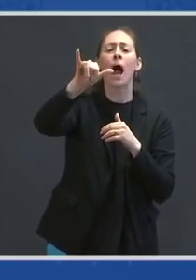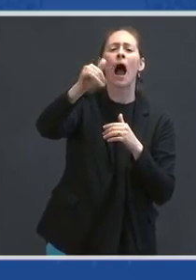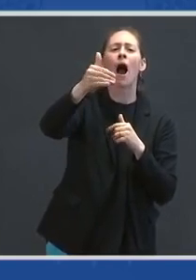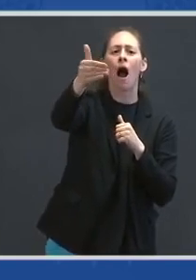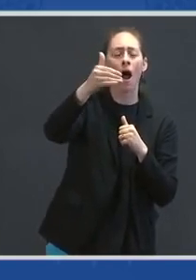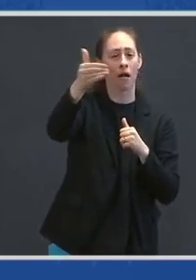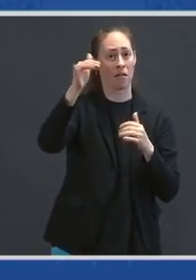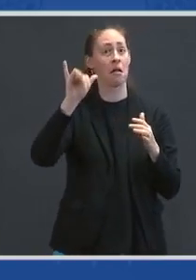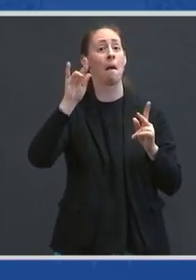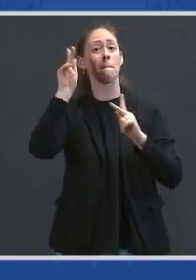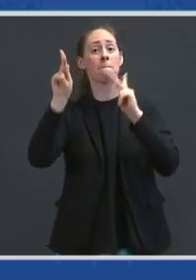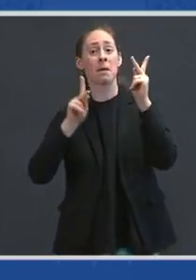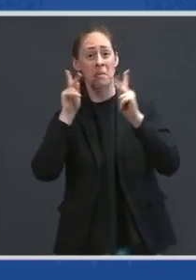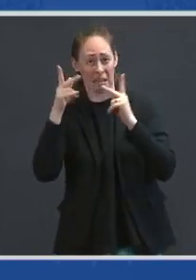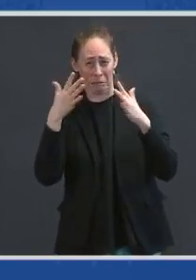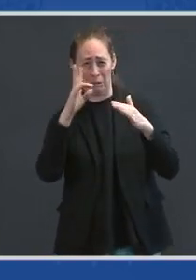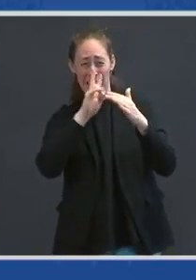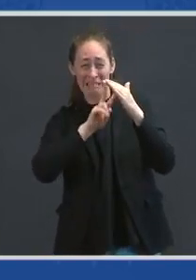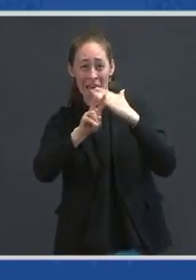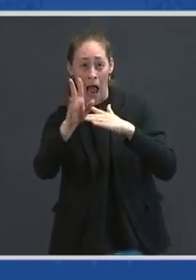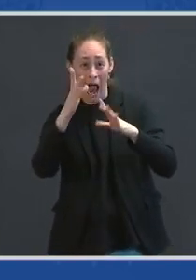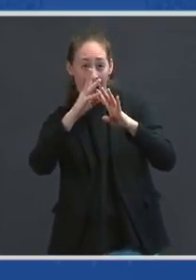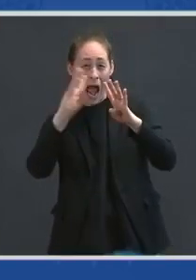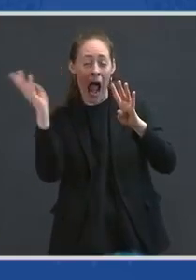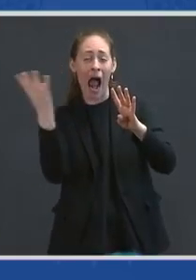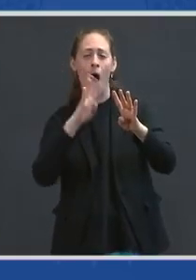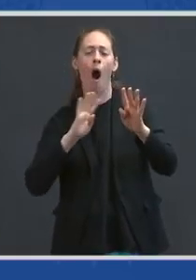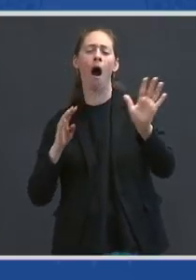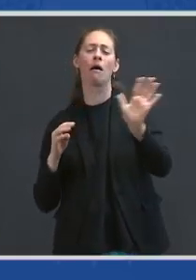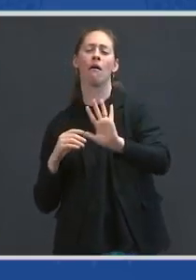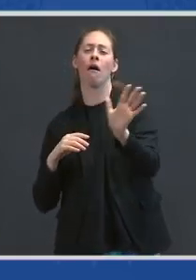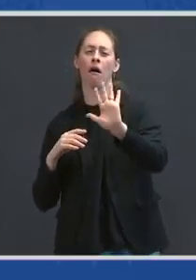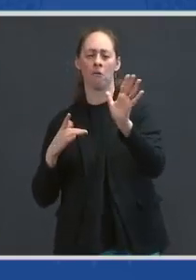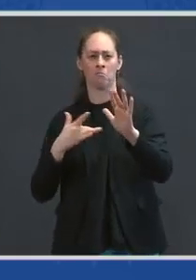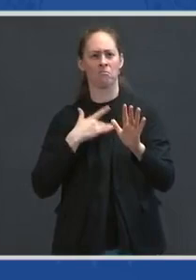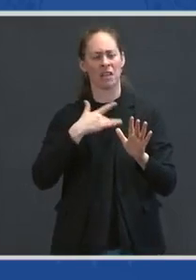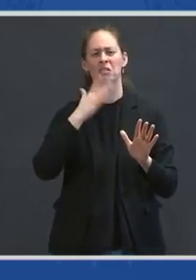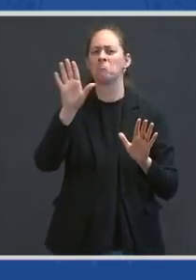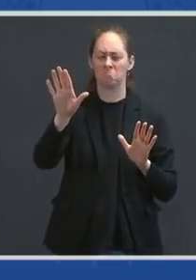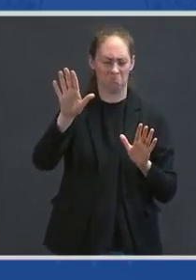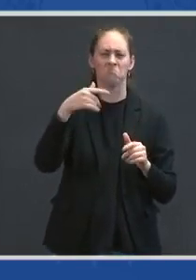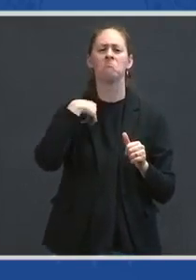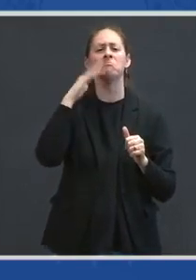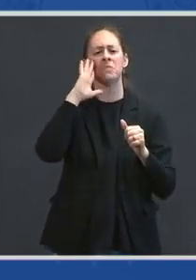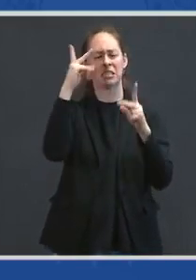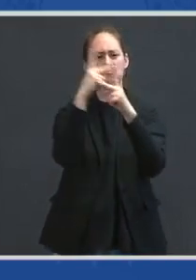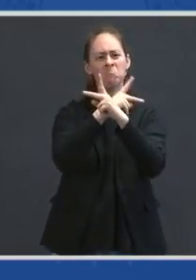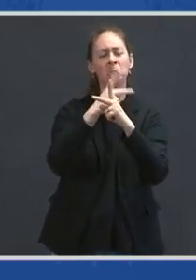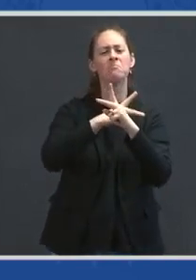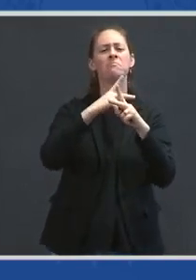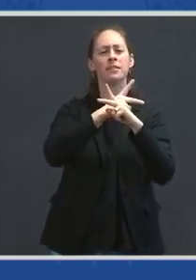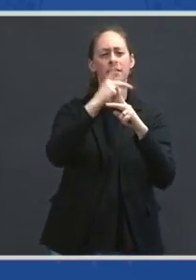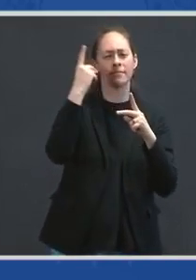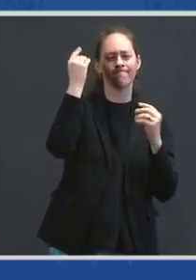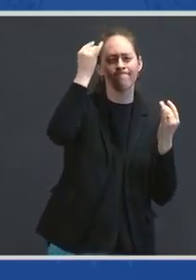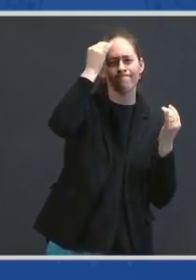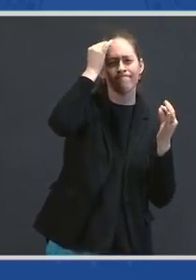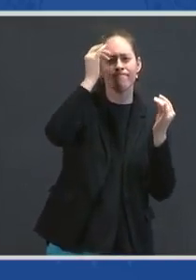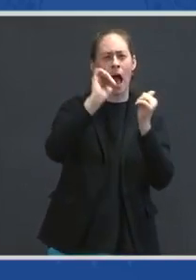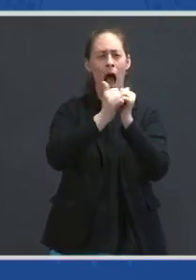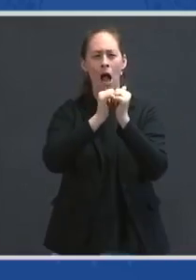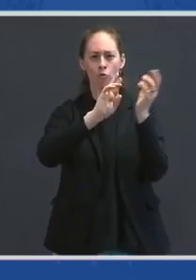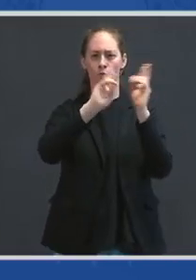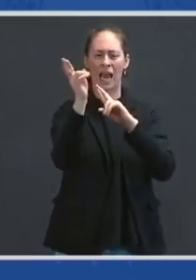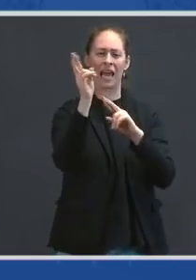people waiting to get a shot, we'll face a very different scenario. We'll have the vaccine waiting. We'll have